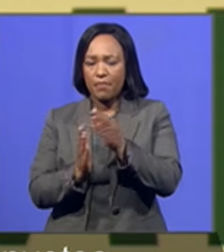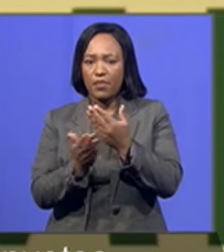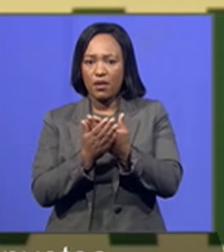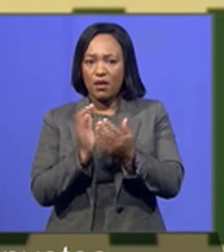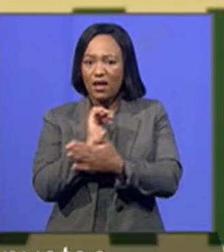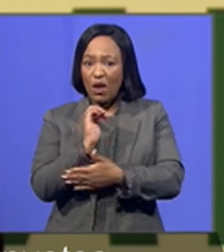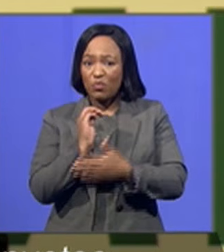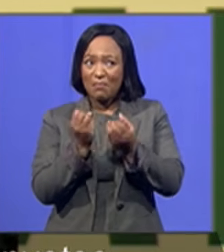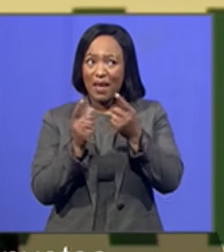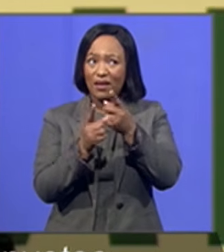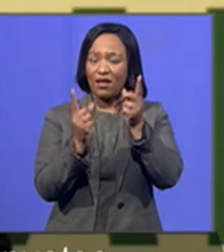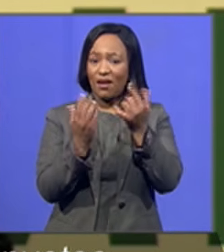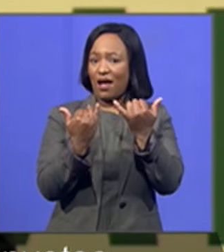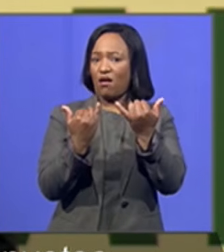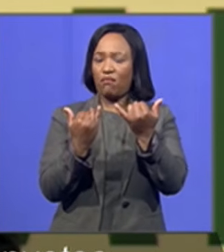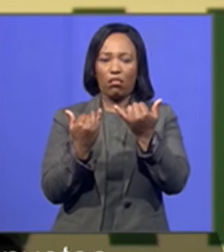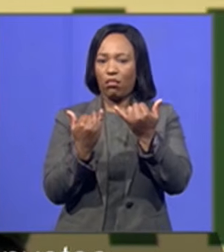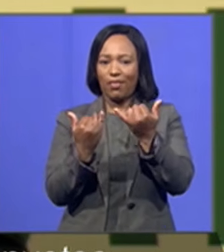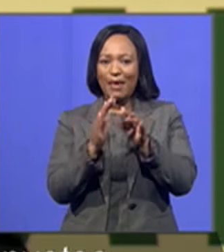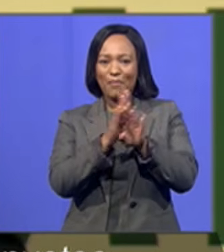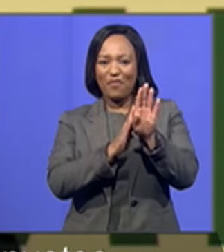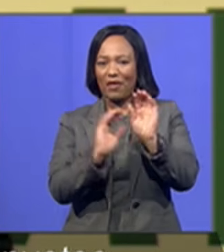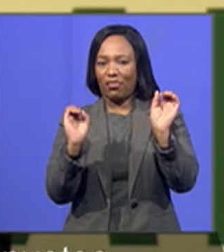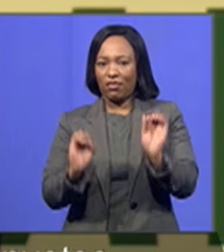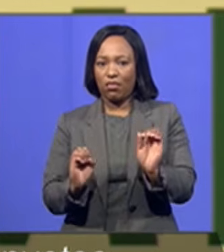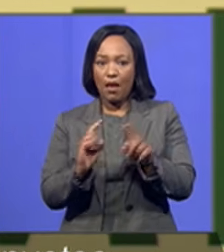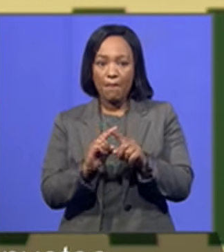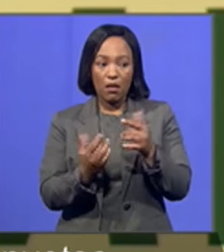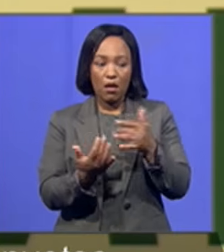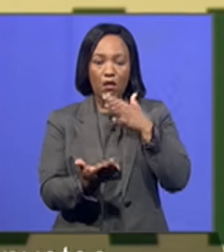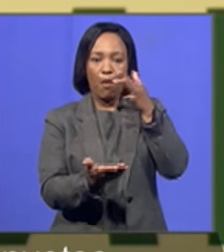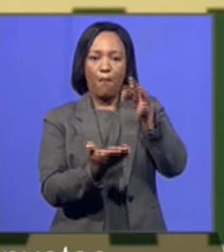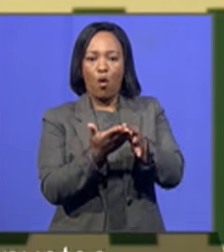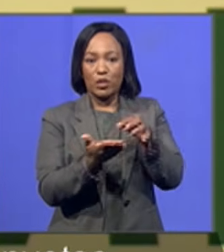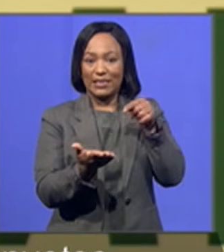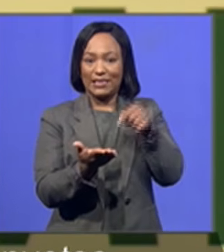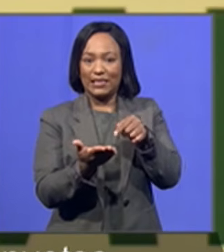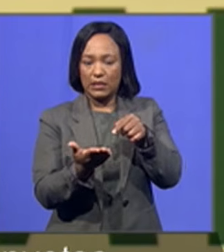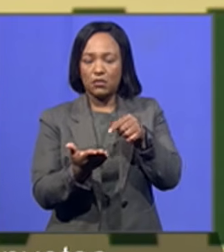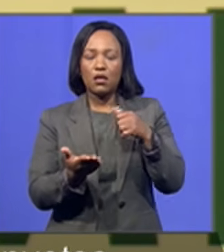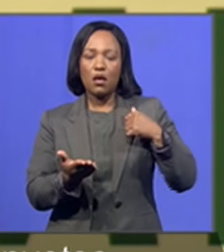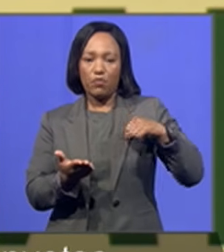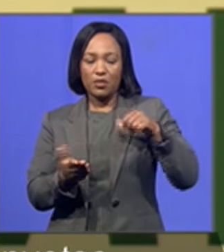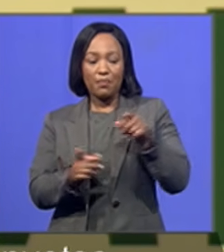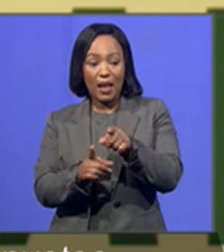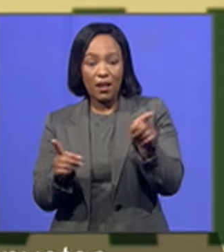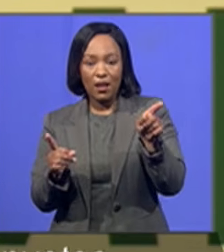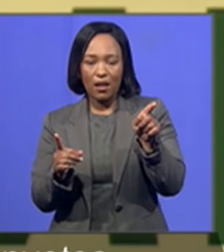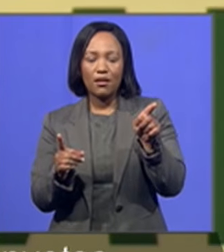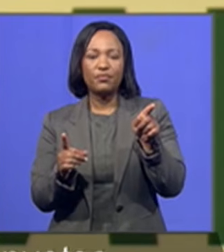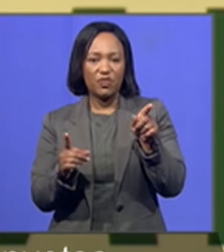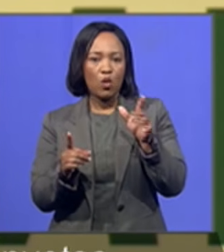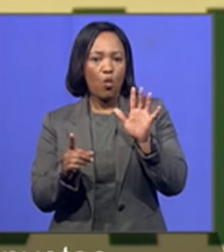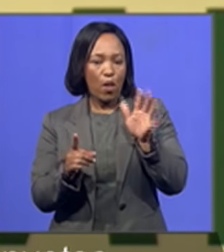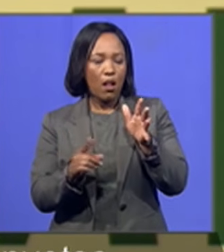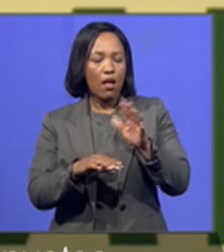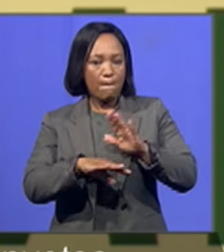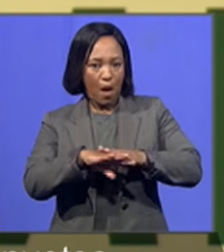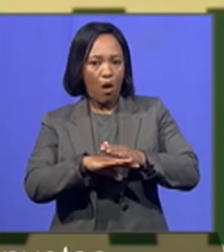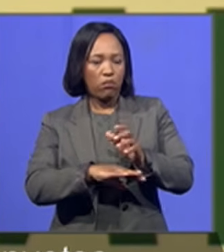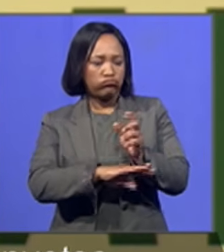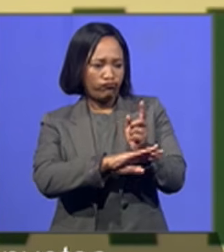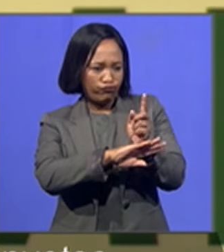is not happening. Now, with the proposed changes, municipality will be held to stricter account